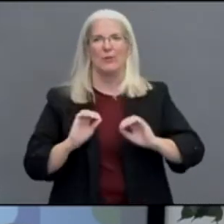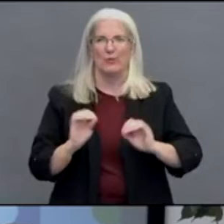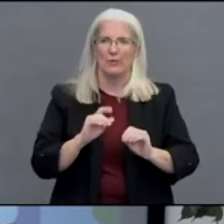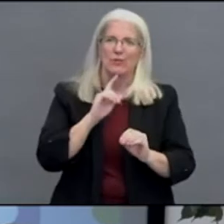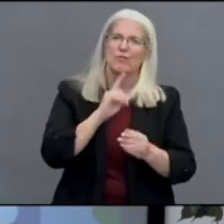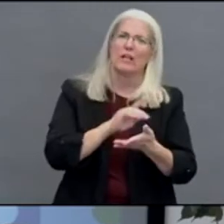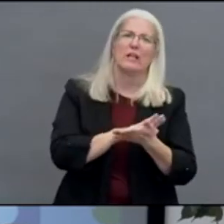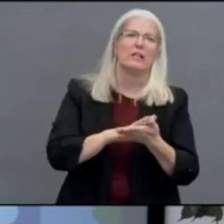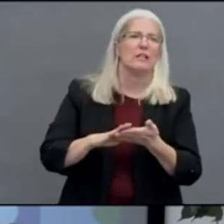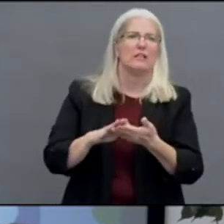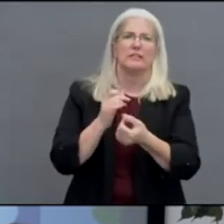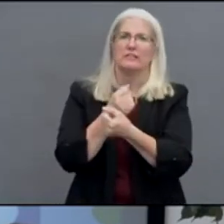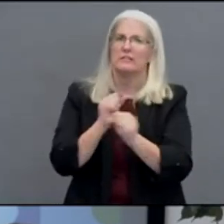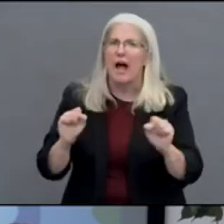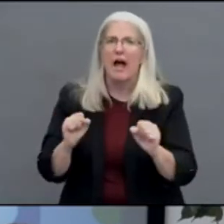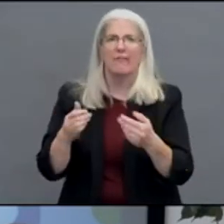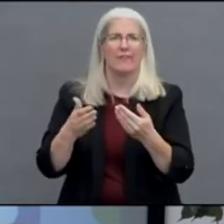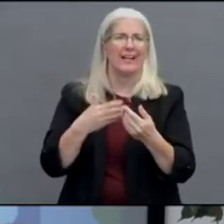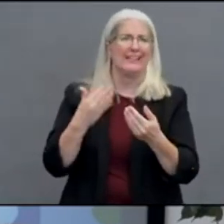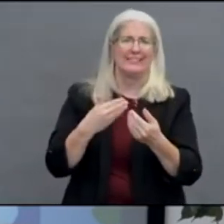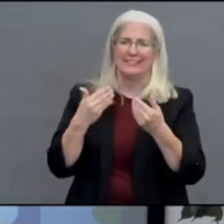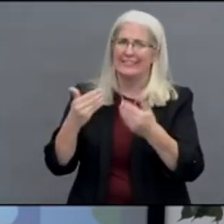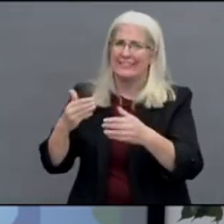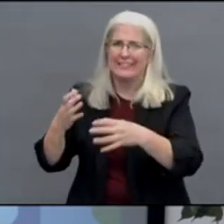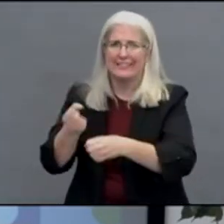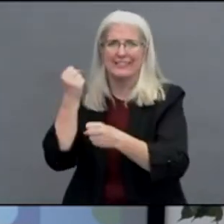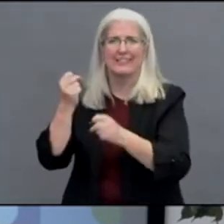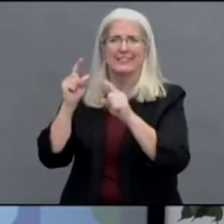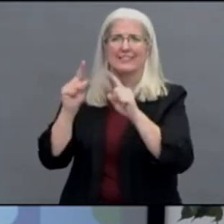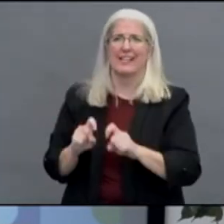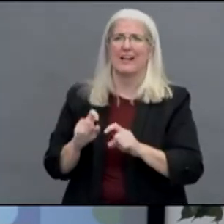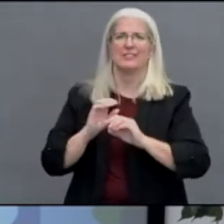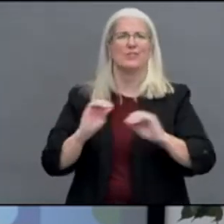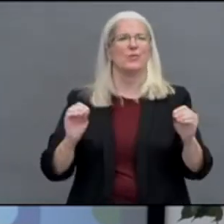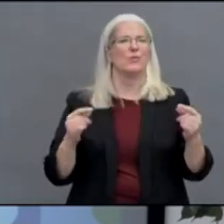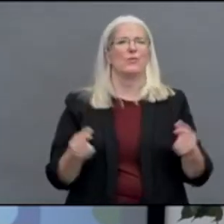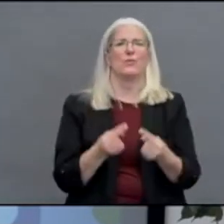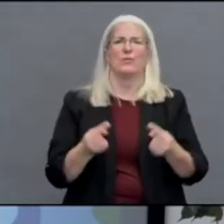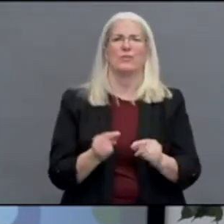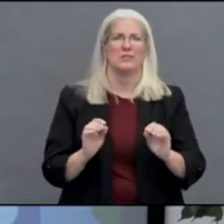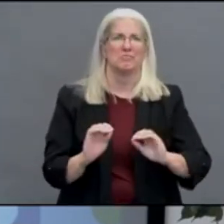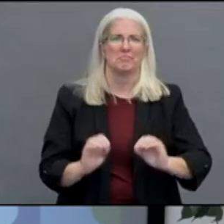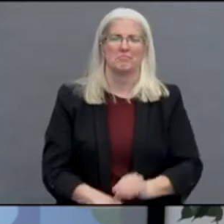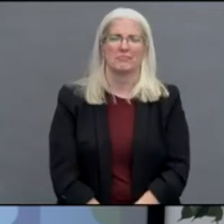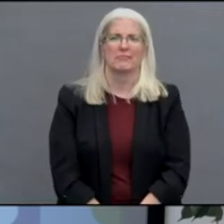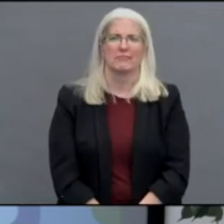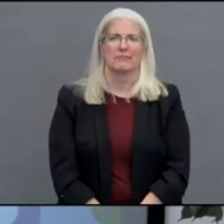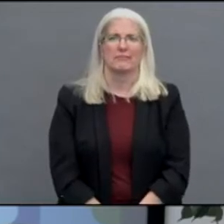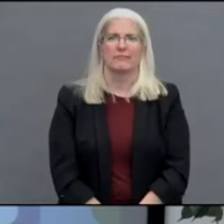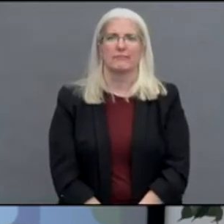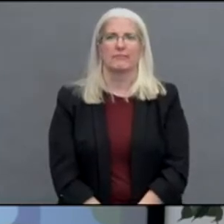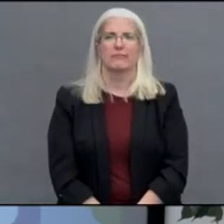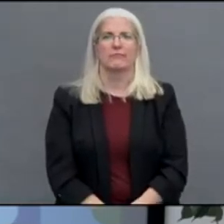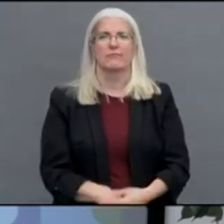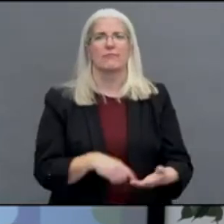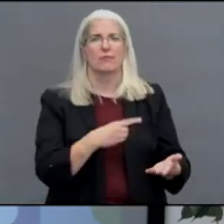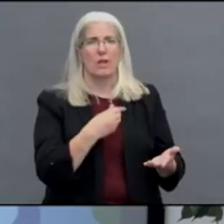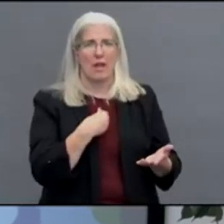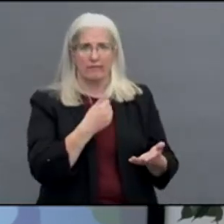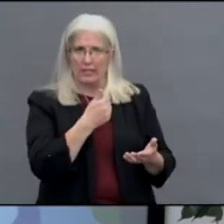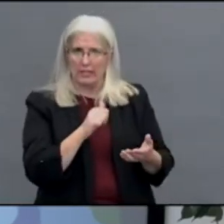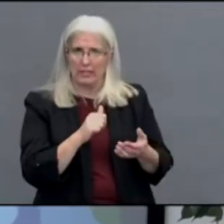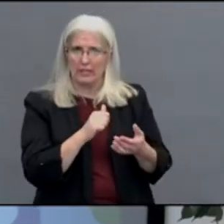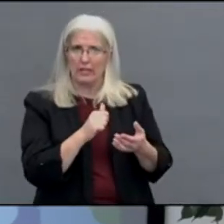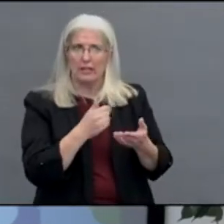get tested, it's easy, and it does not hurt. And Indira, anything else you would like to add before we close up